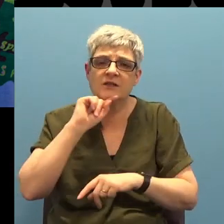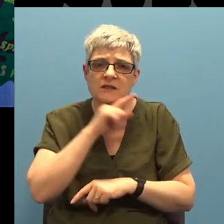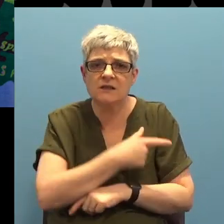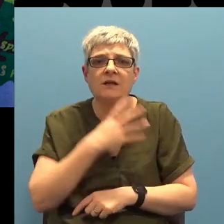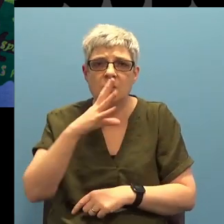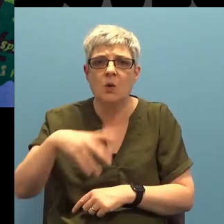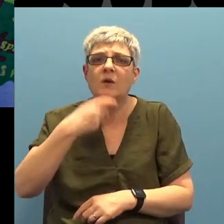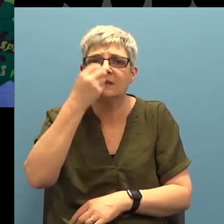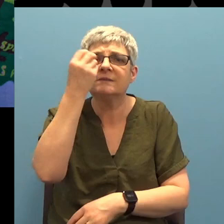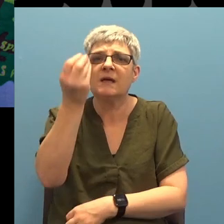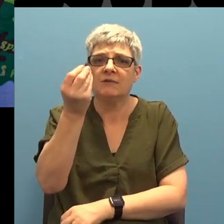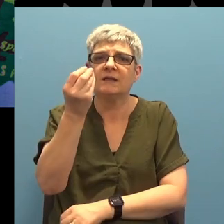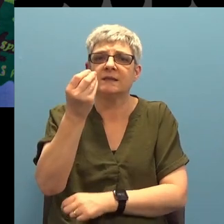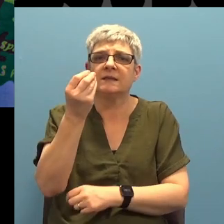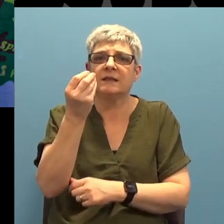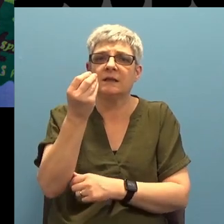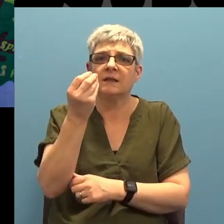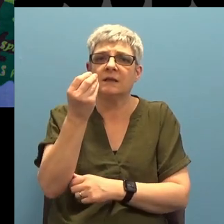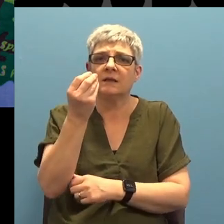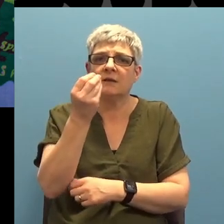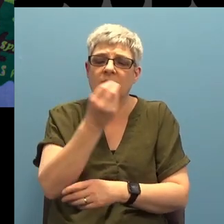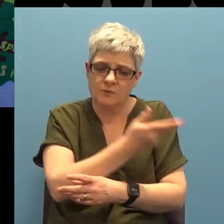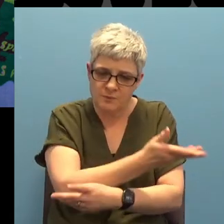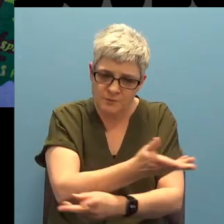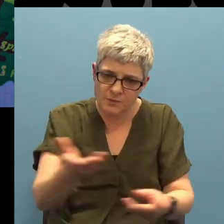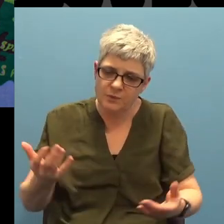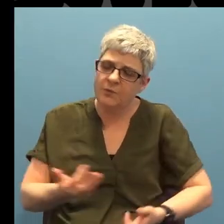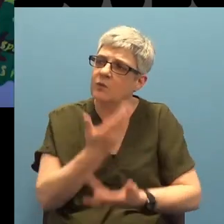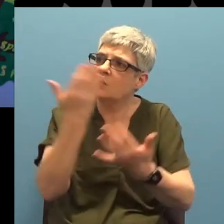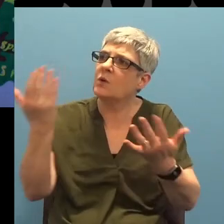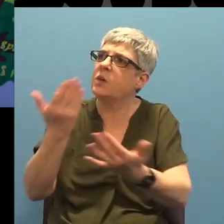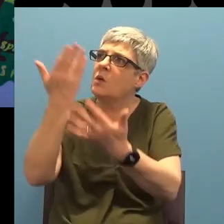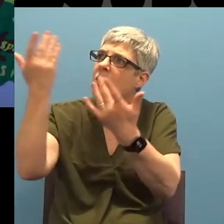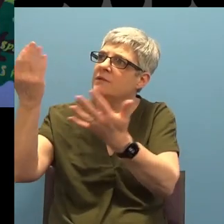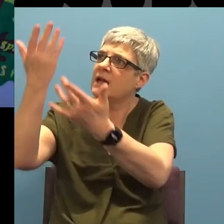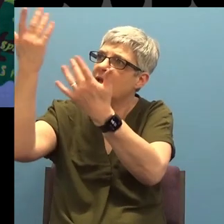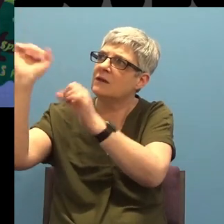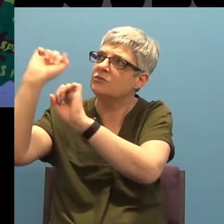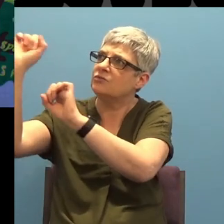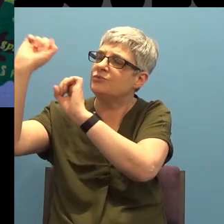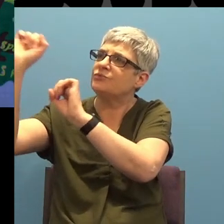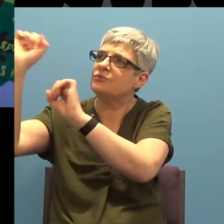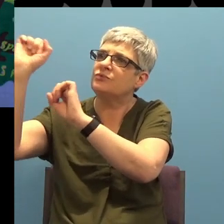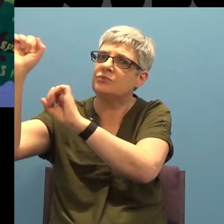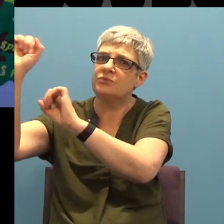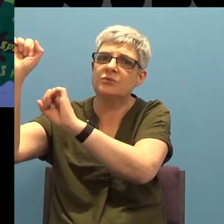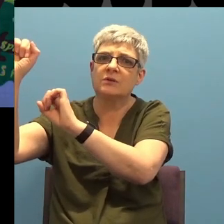Holy Spirit, may all the glory be yours.